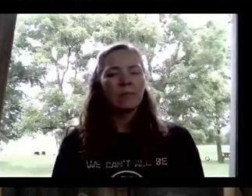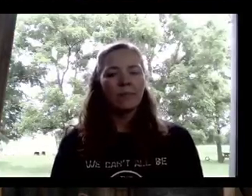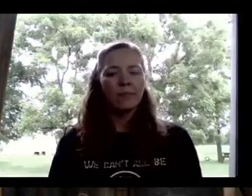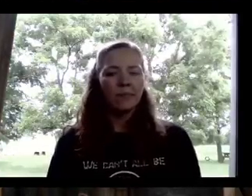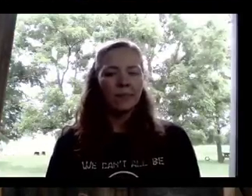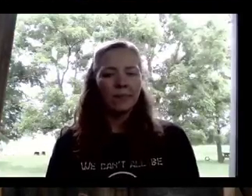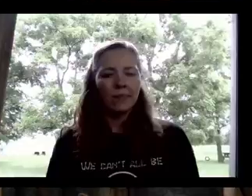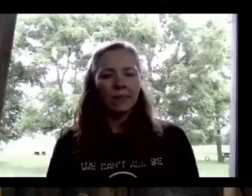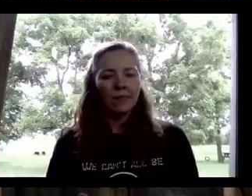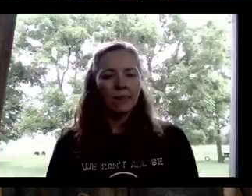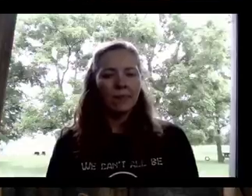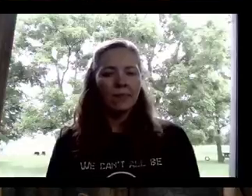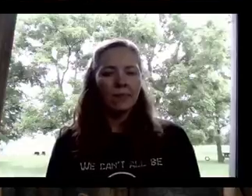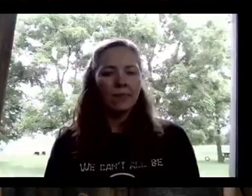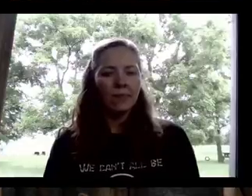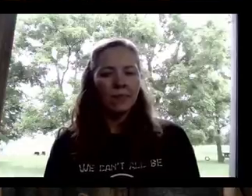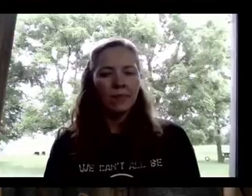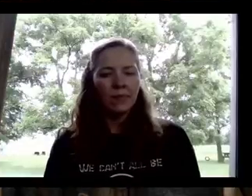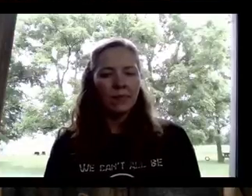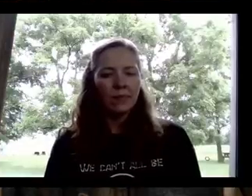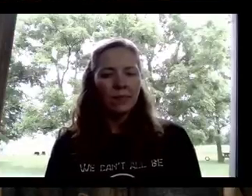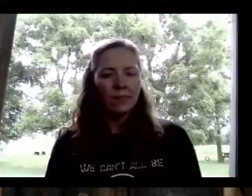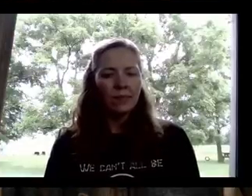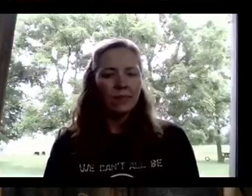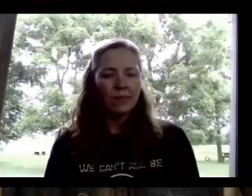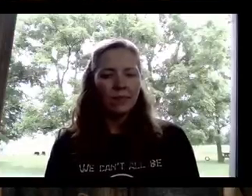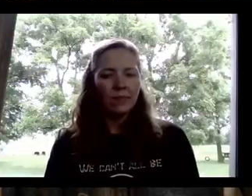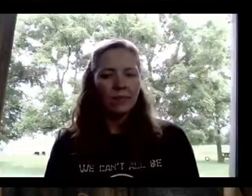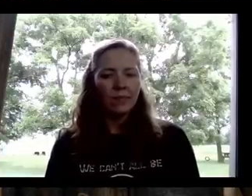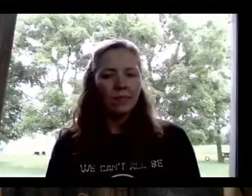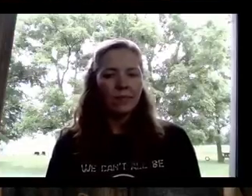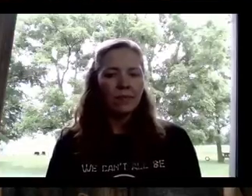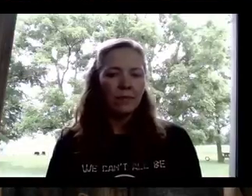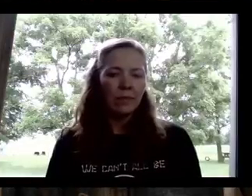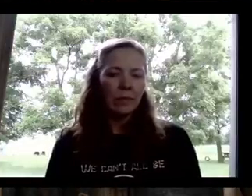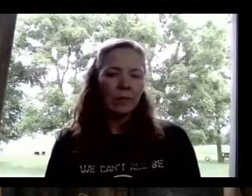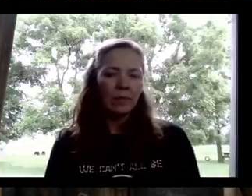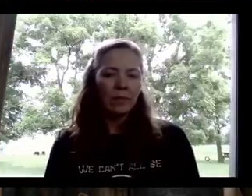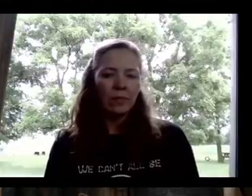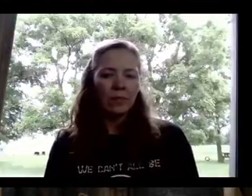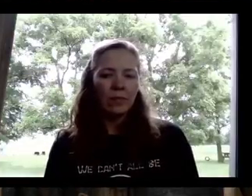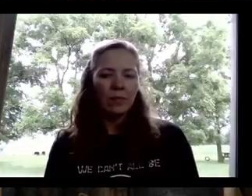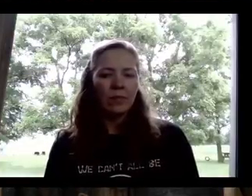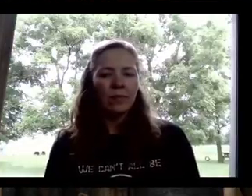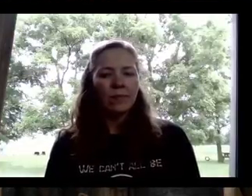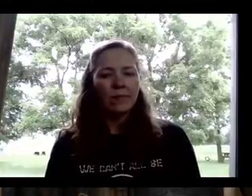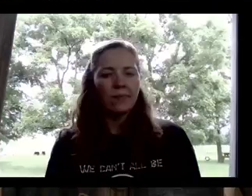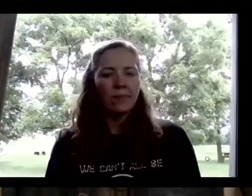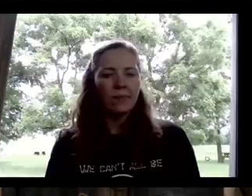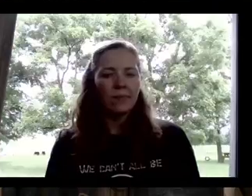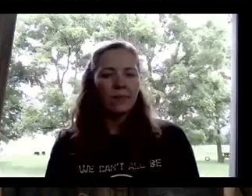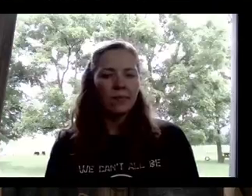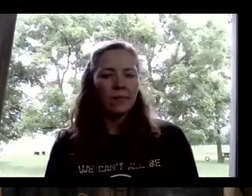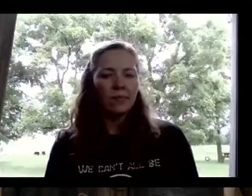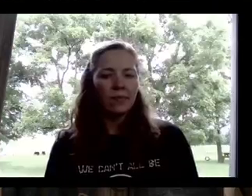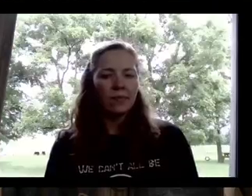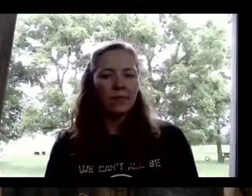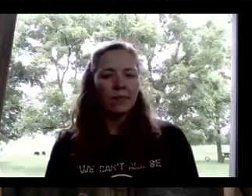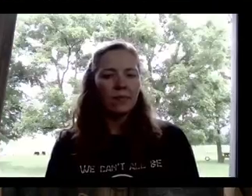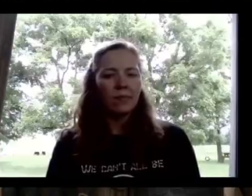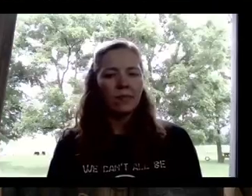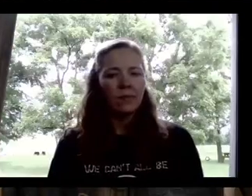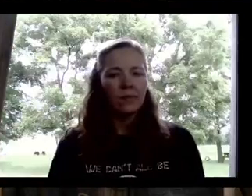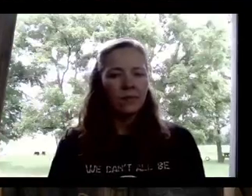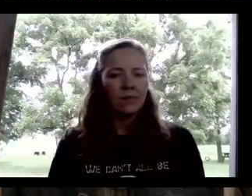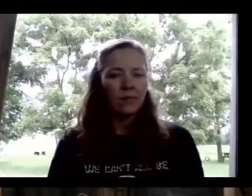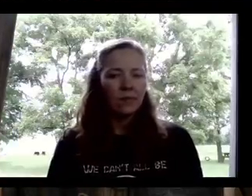not necessarily the end result. Because when the end result's done, you just go back to the forge and you go back to working again. So